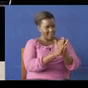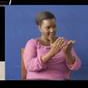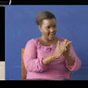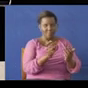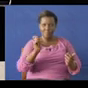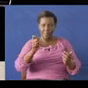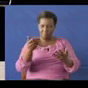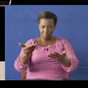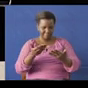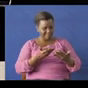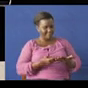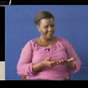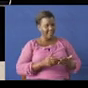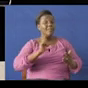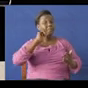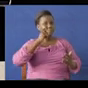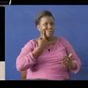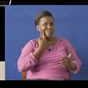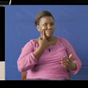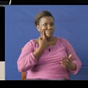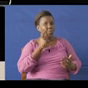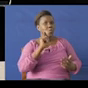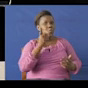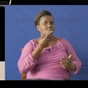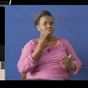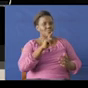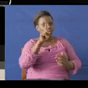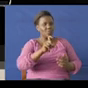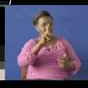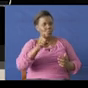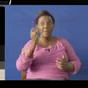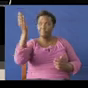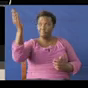an exercise book, and write these questions and try to answer them.